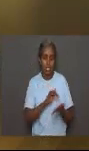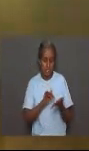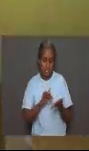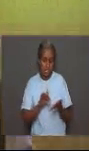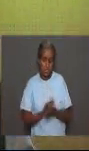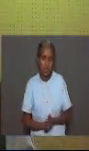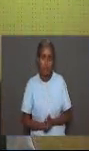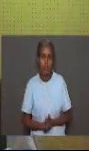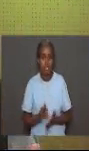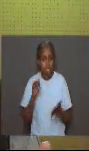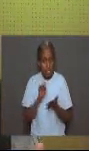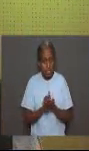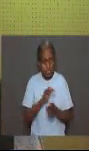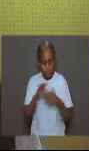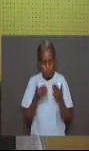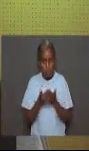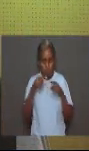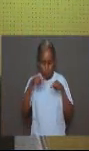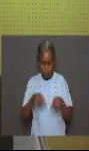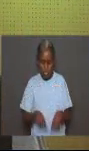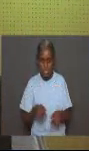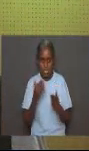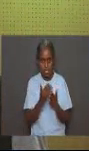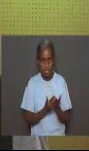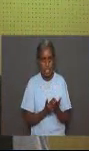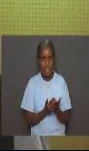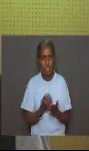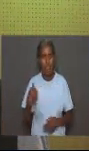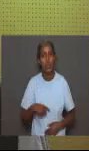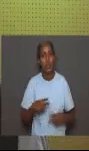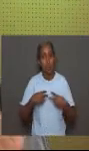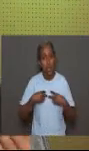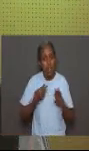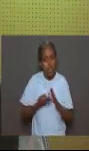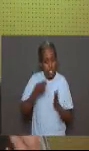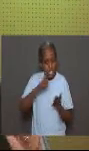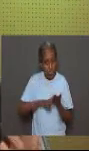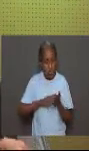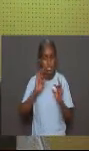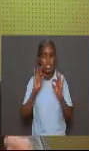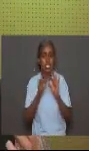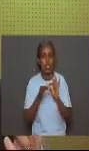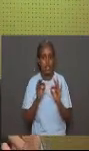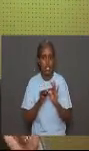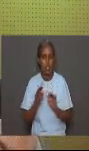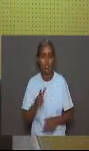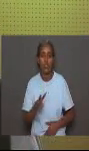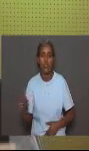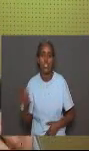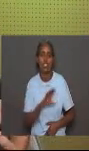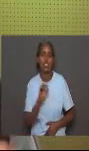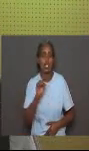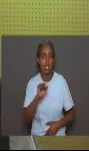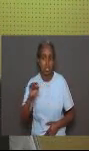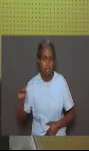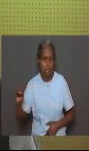studies. That is all for today's lesson. We have reviewed the definitions of